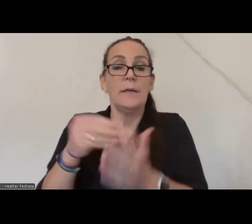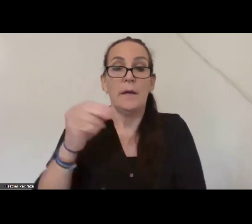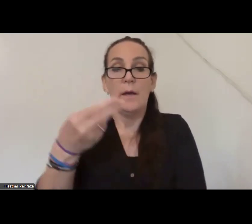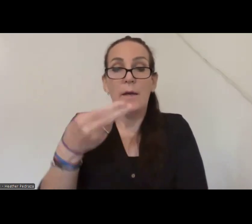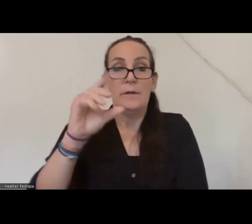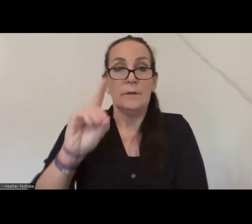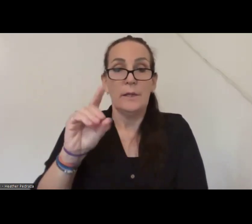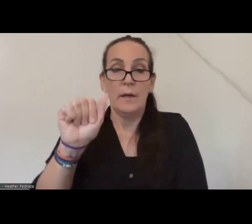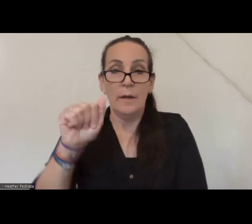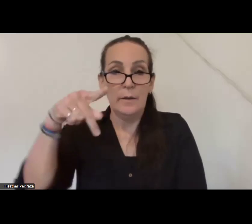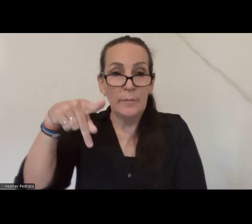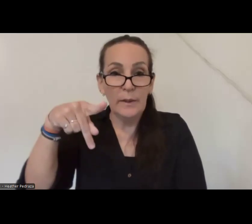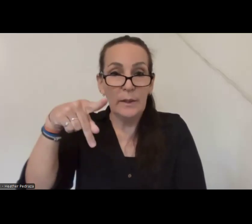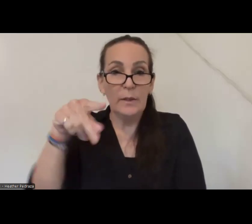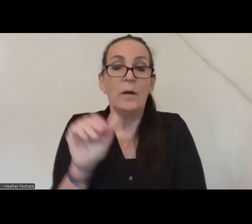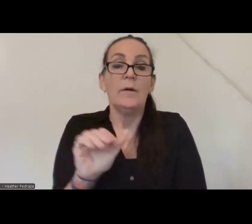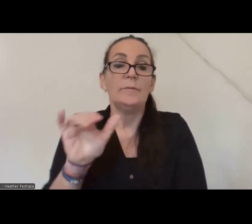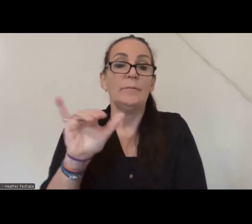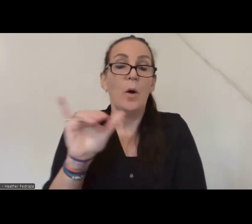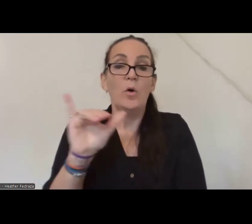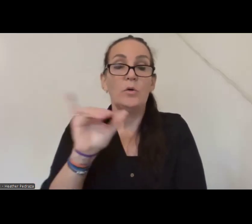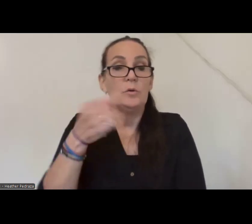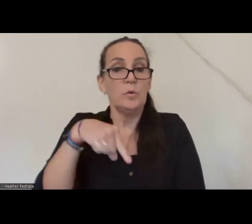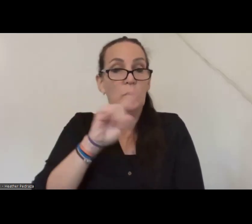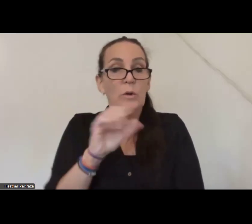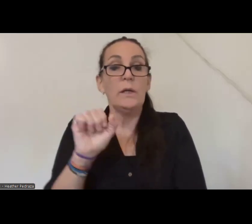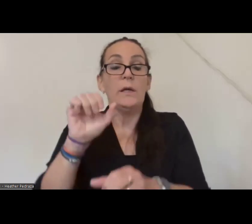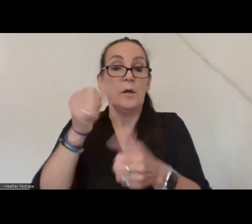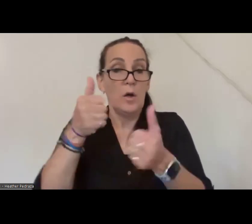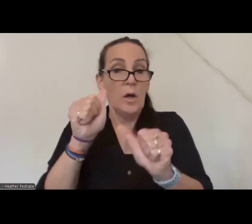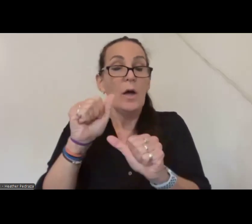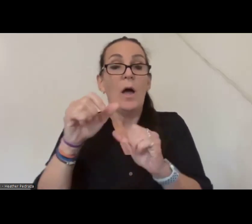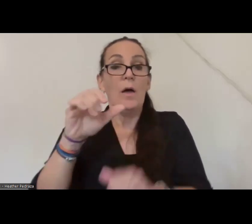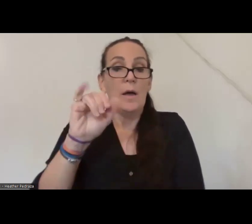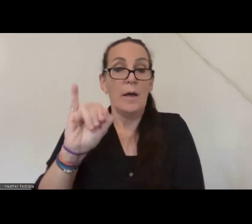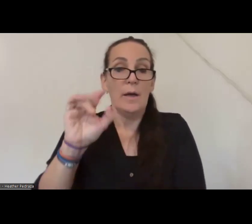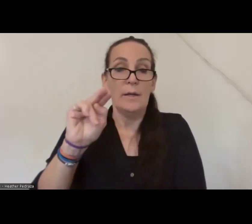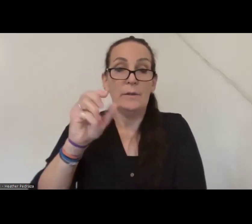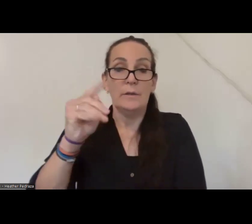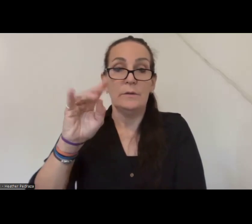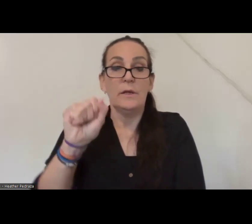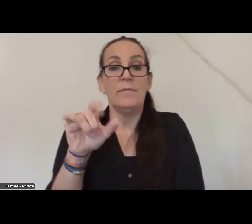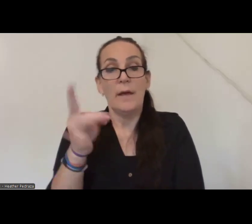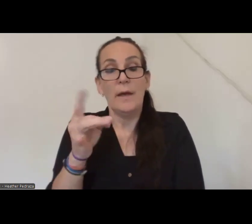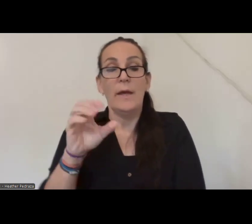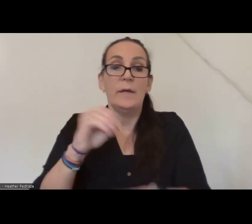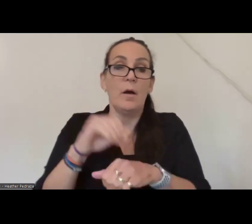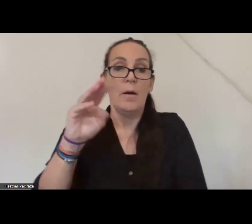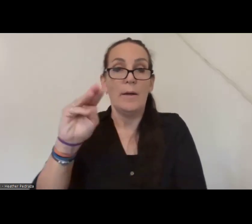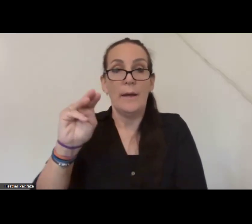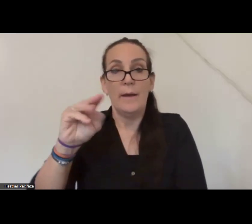gap analysis, which was Initiative 8 on the MPA initiatives, and we're going to focus our comments today on that